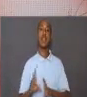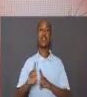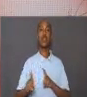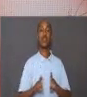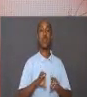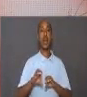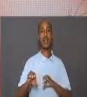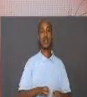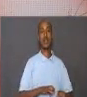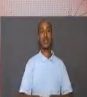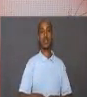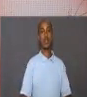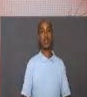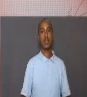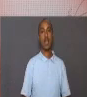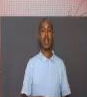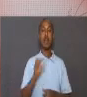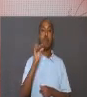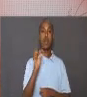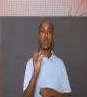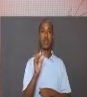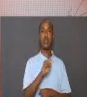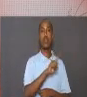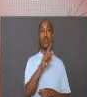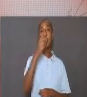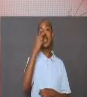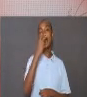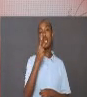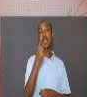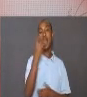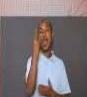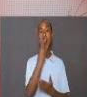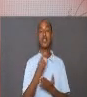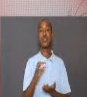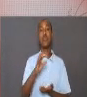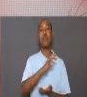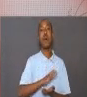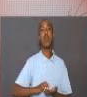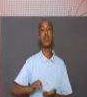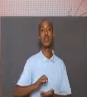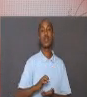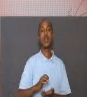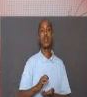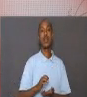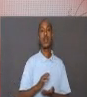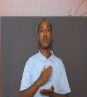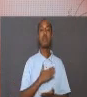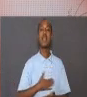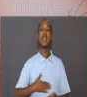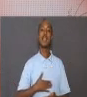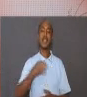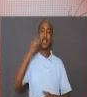an activity. In a moment, you will see a list of compounds. Please